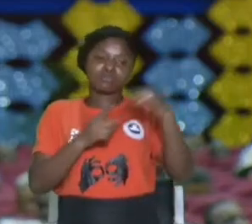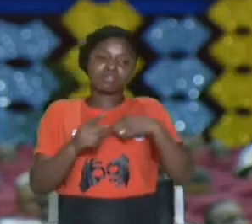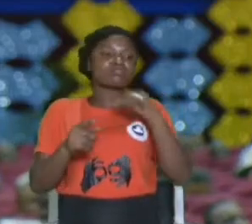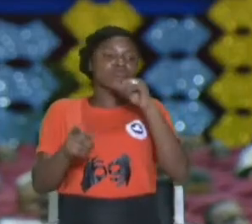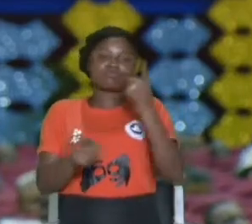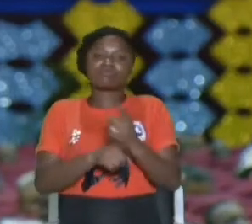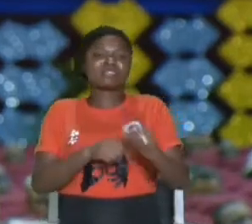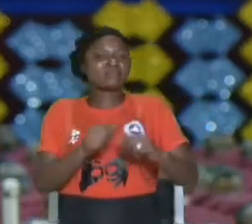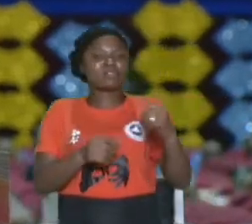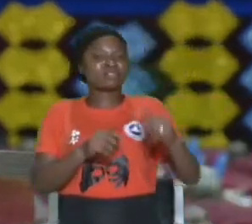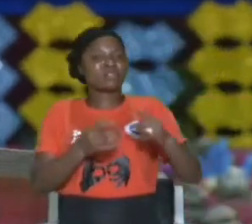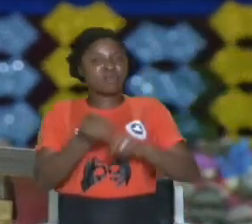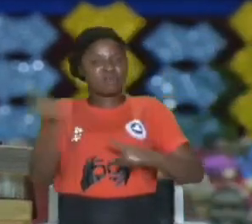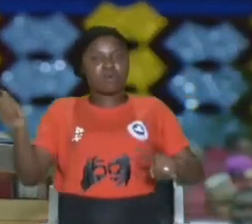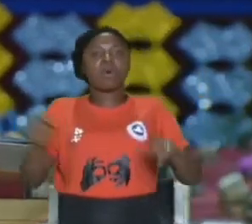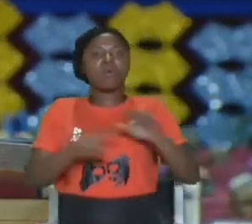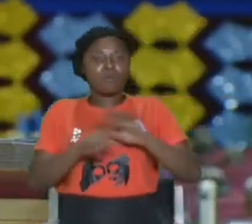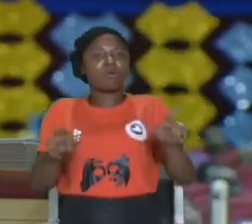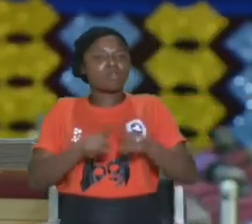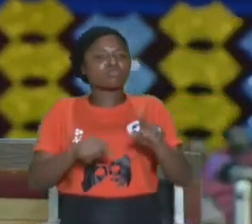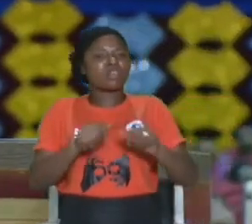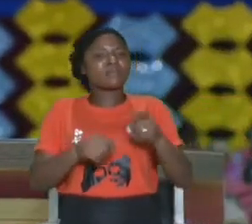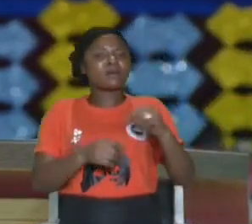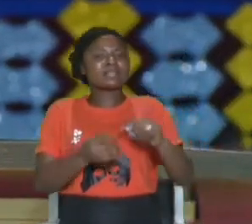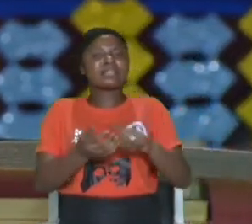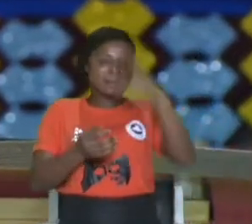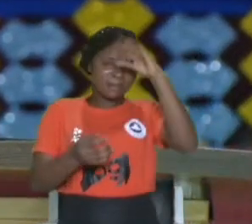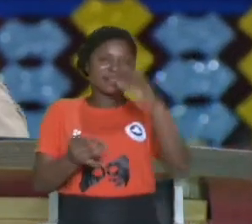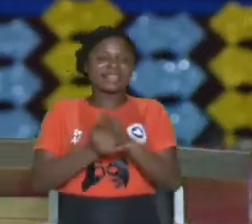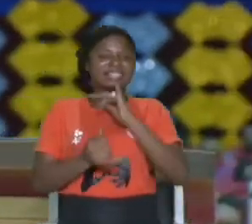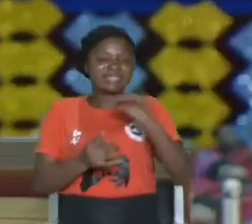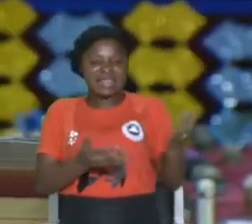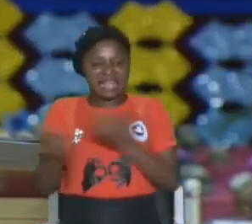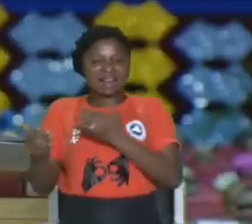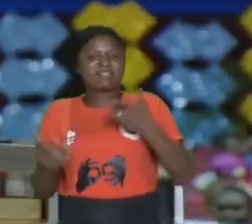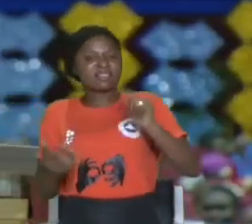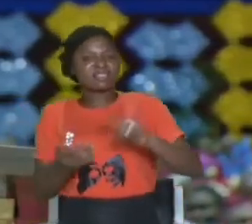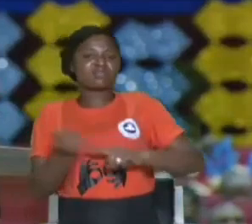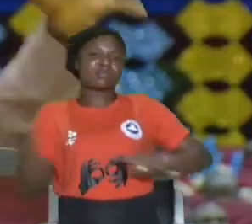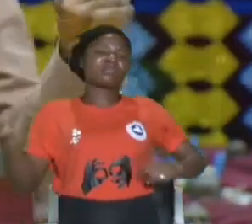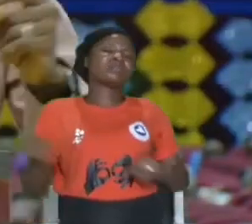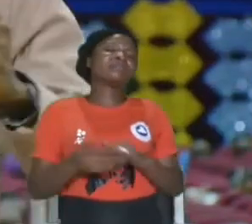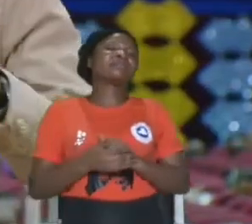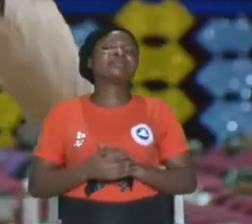rod, but also about the man that is carrying the rod.